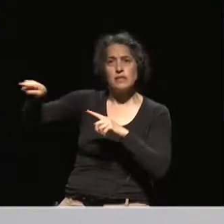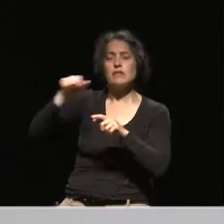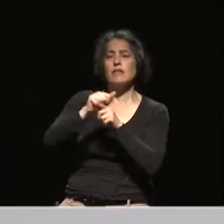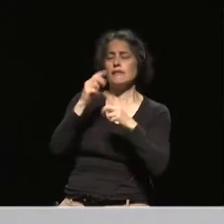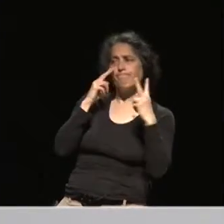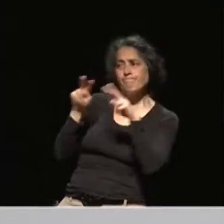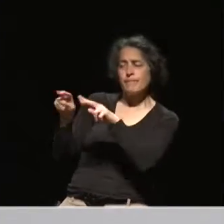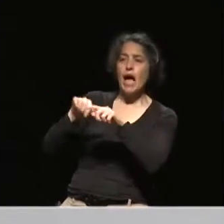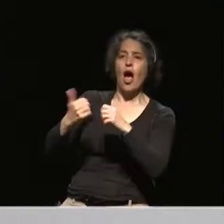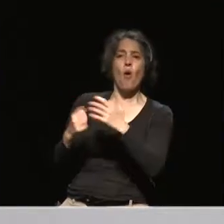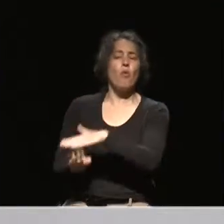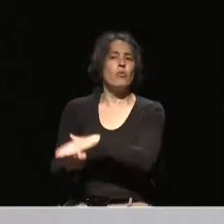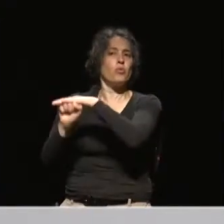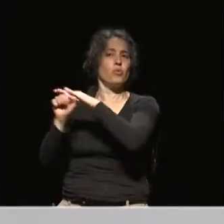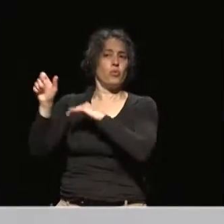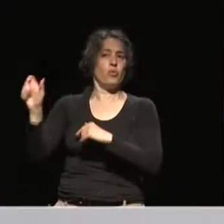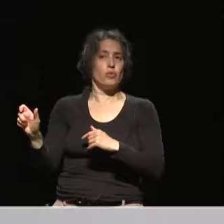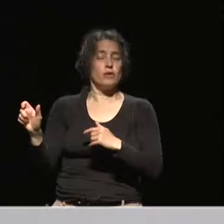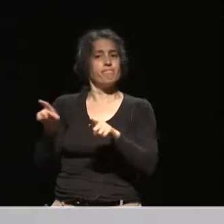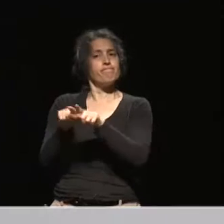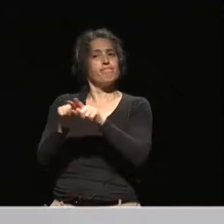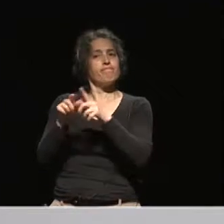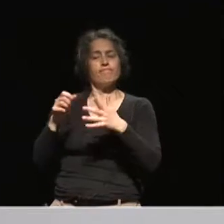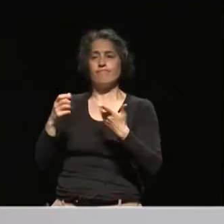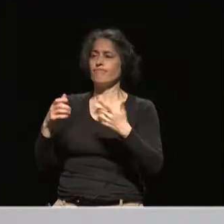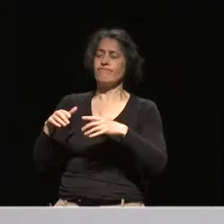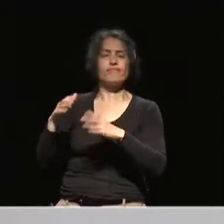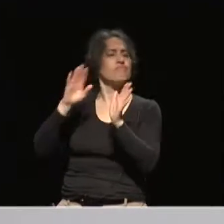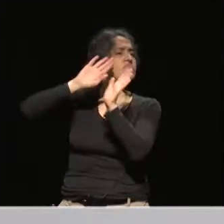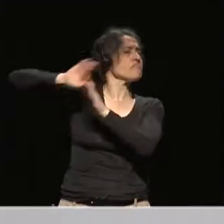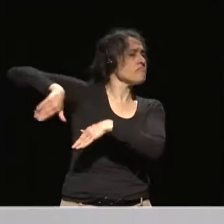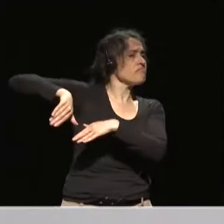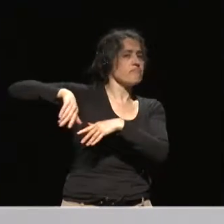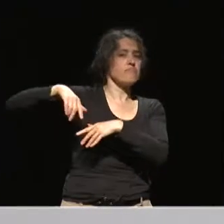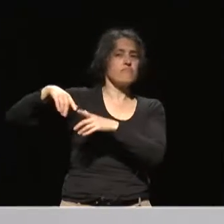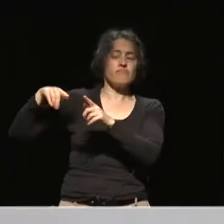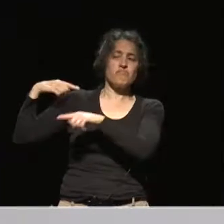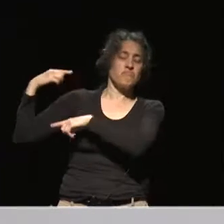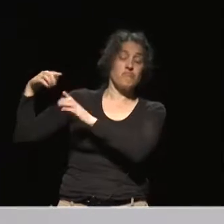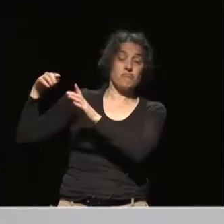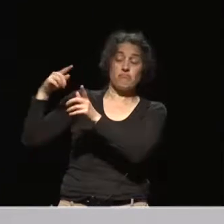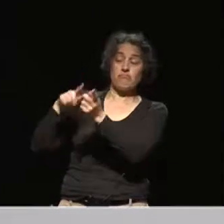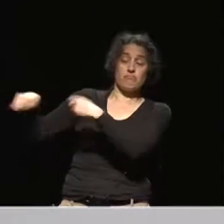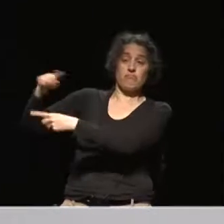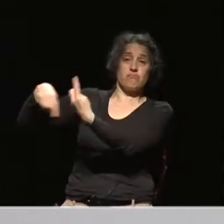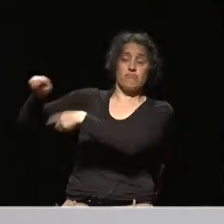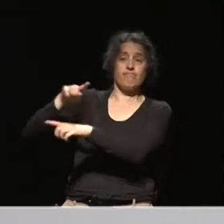mean, we can not just ignore the illicit flows that there are